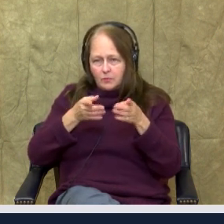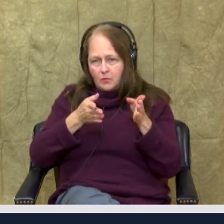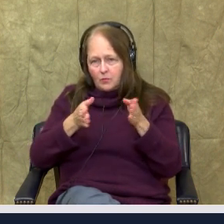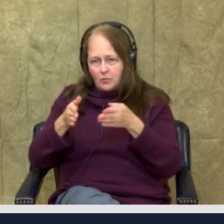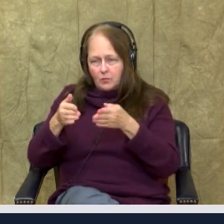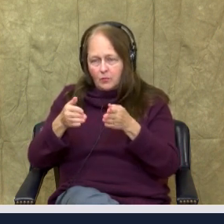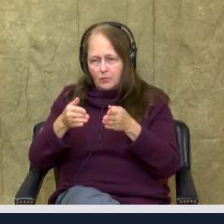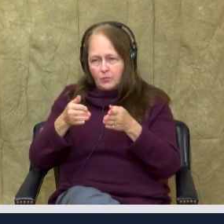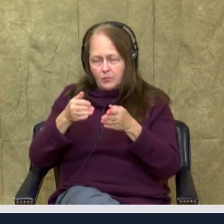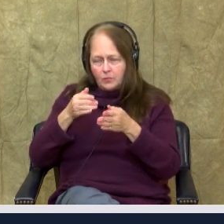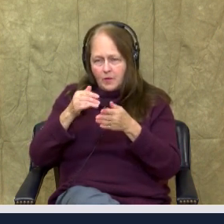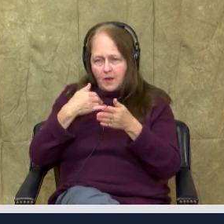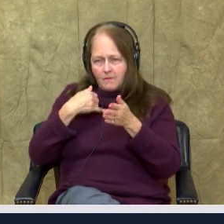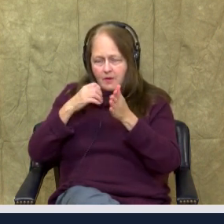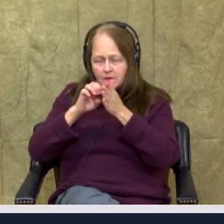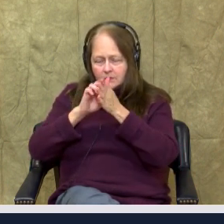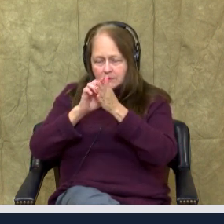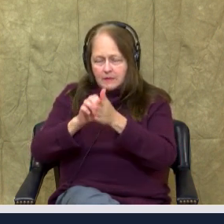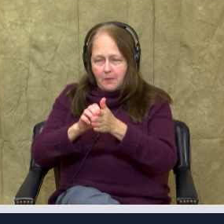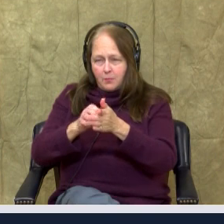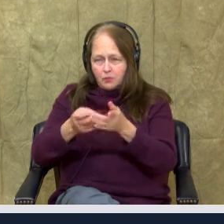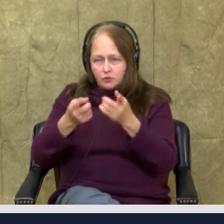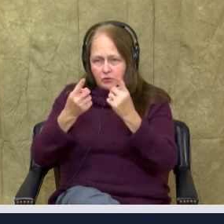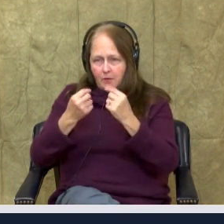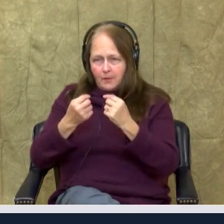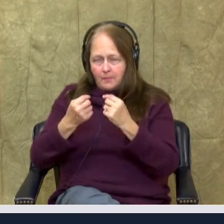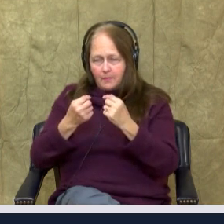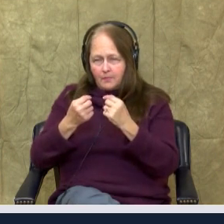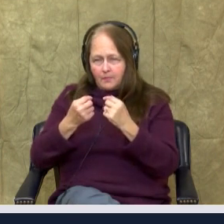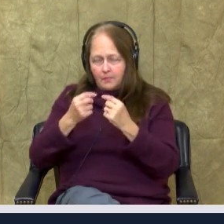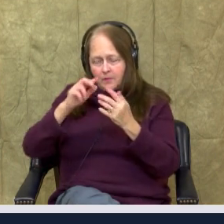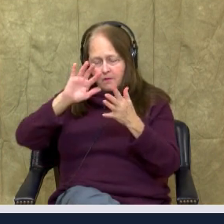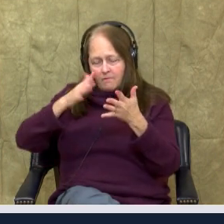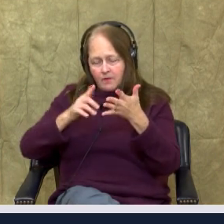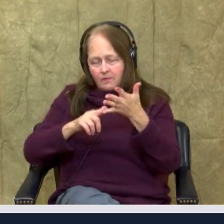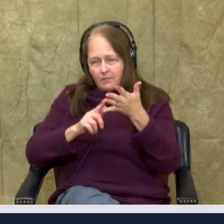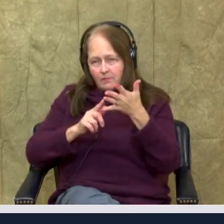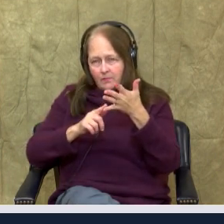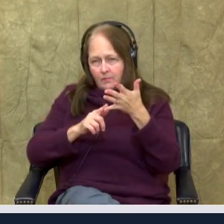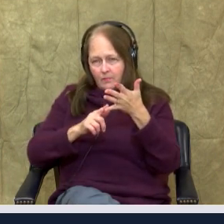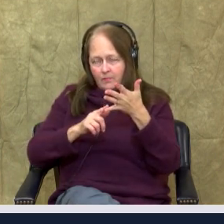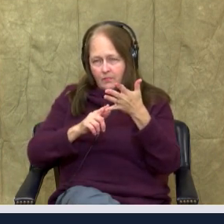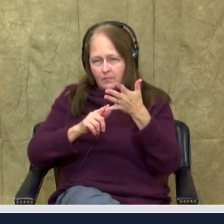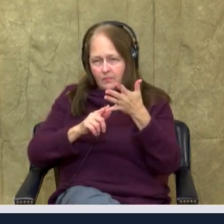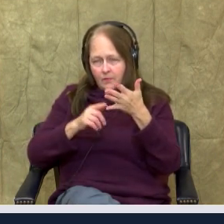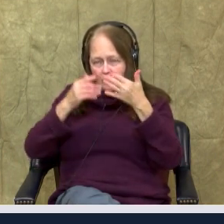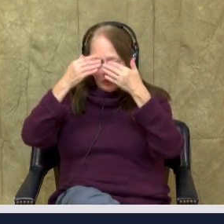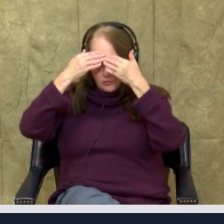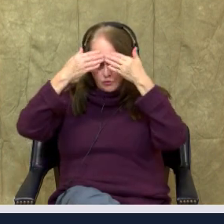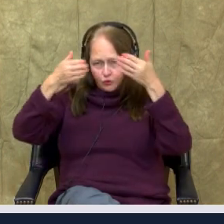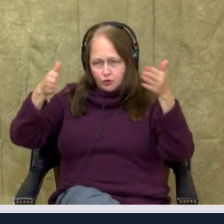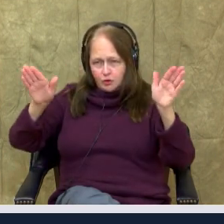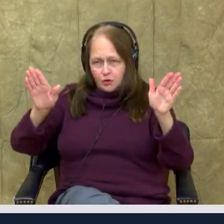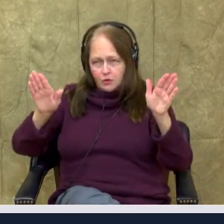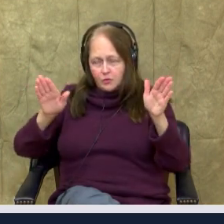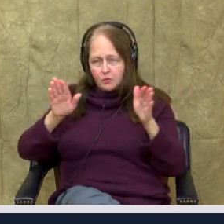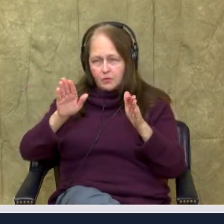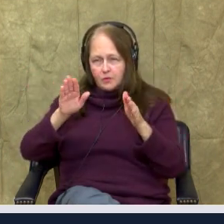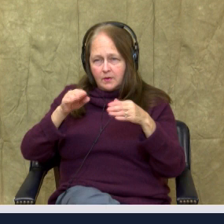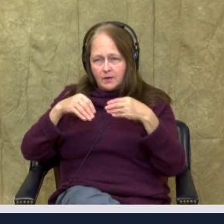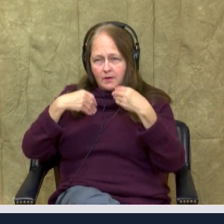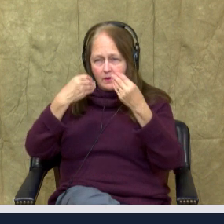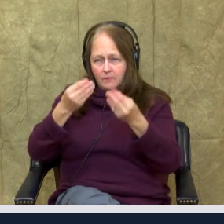knowing I've got examples coming up. And the fifth strategy is general. This is when general clues